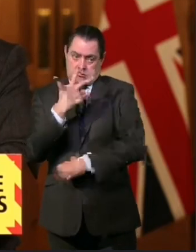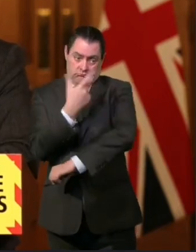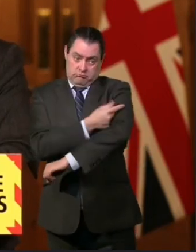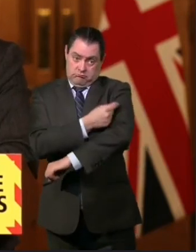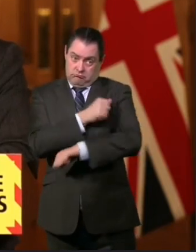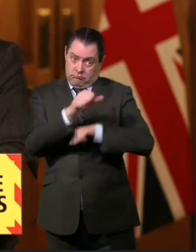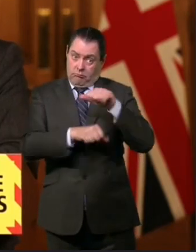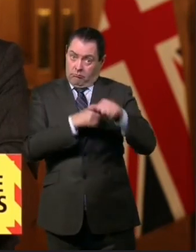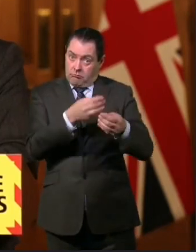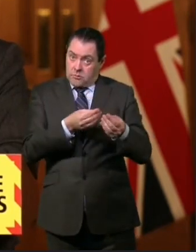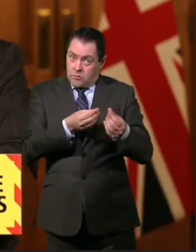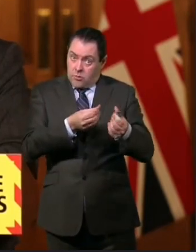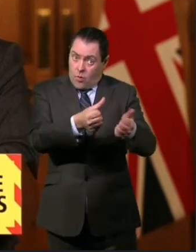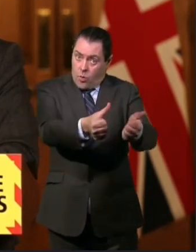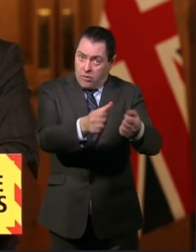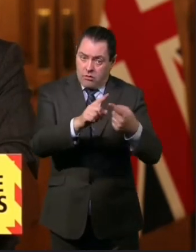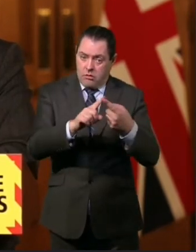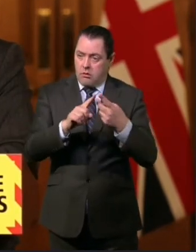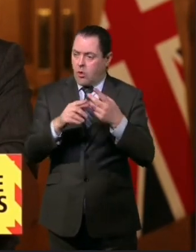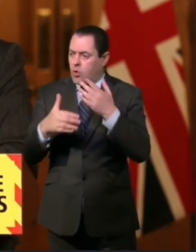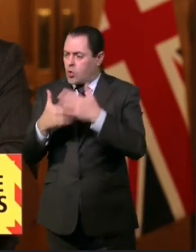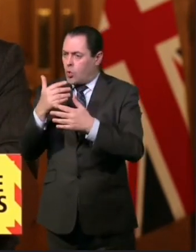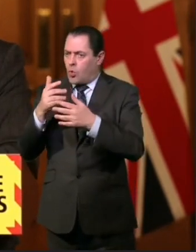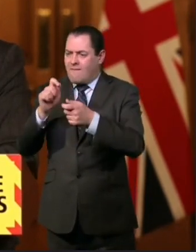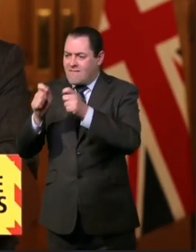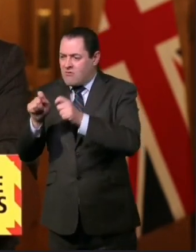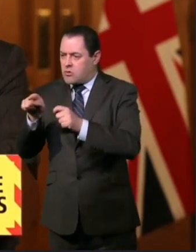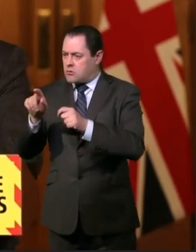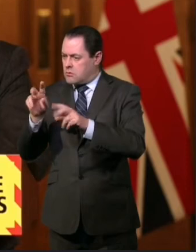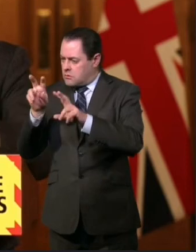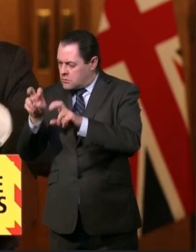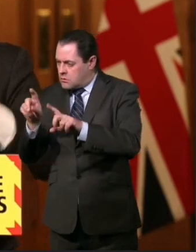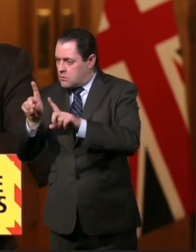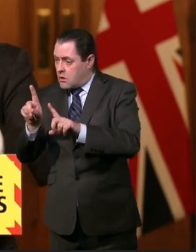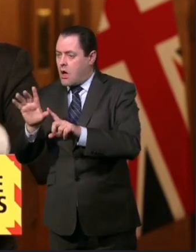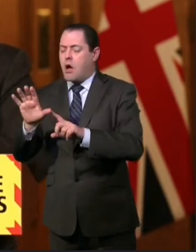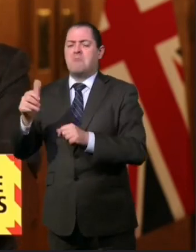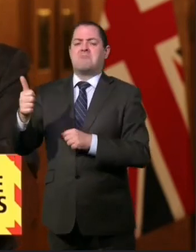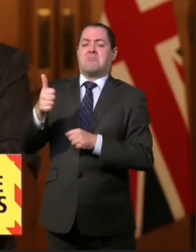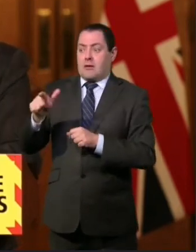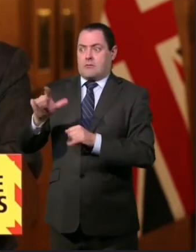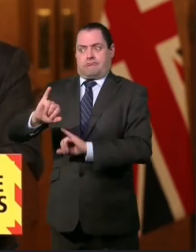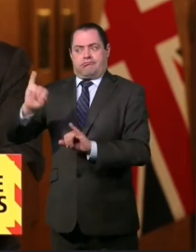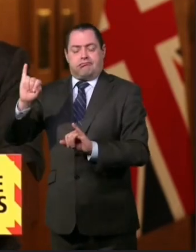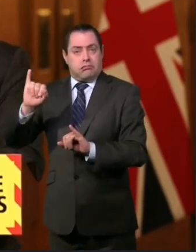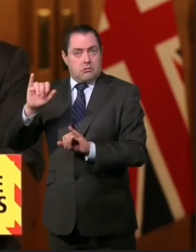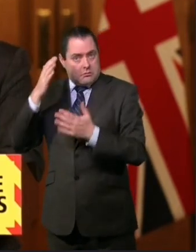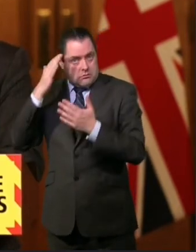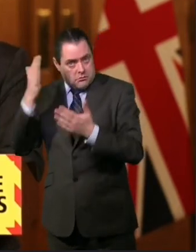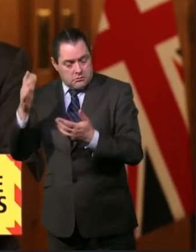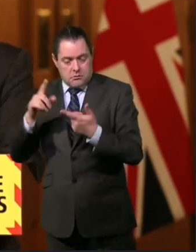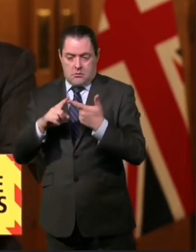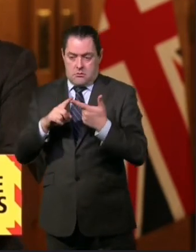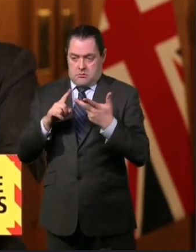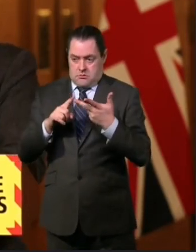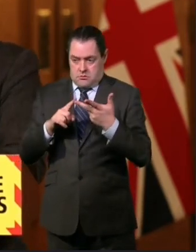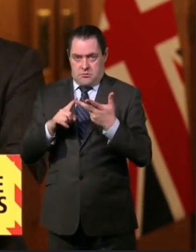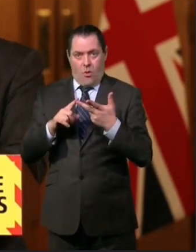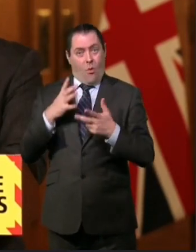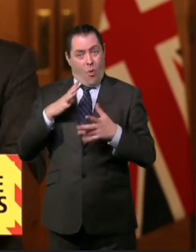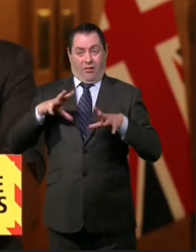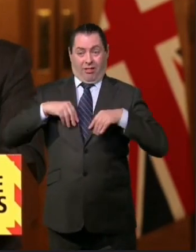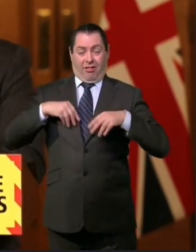do. It depends most of all on getting the overall incidence down to a level from which it can't